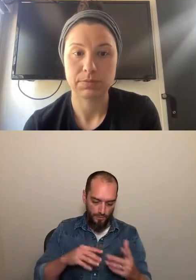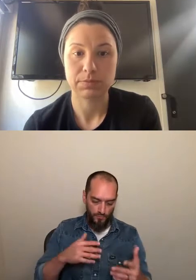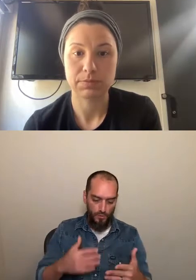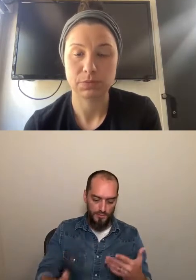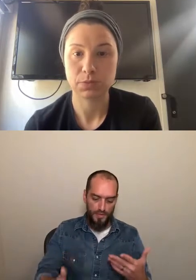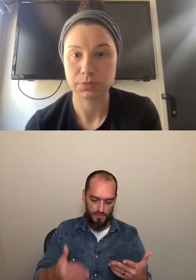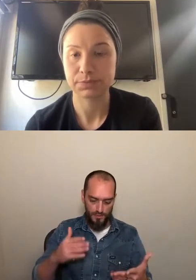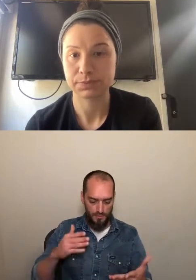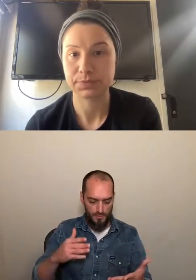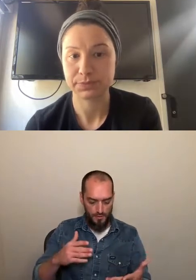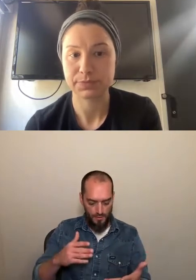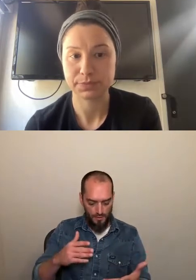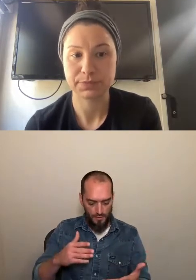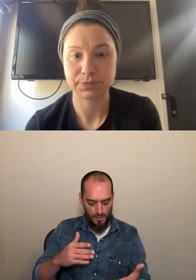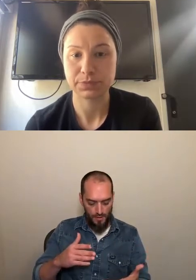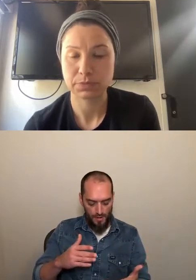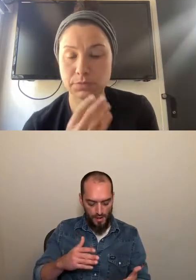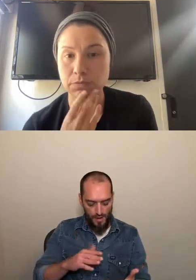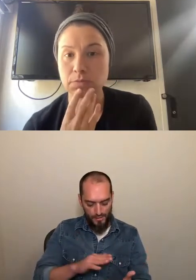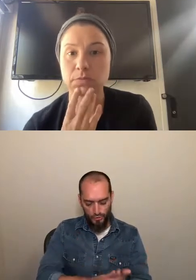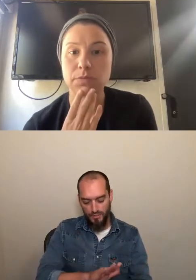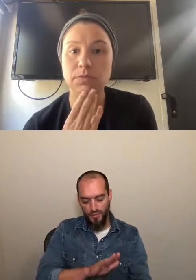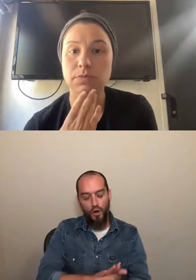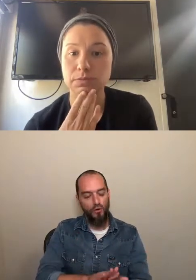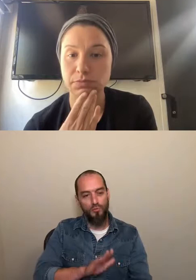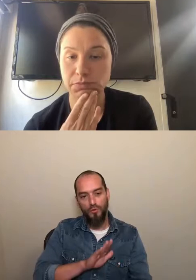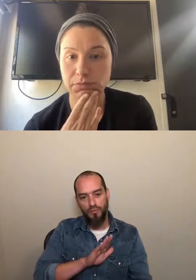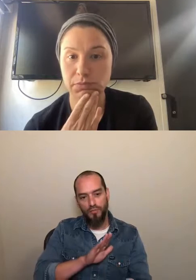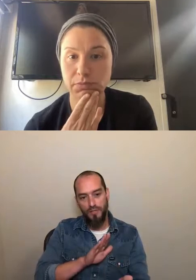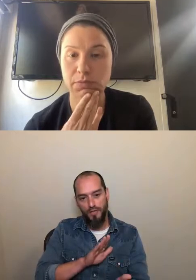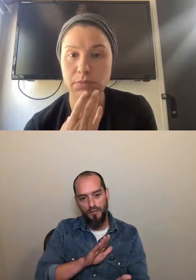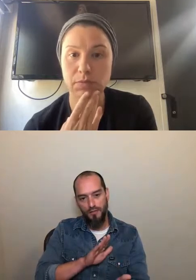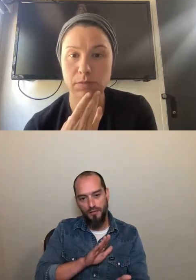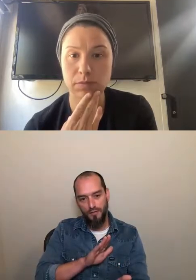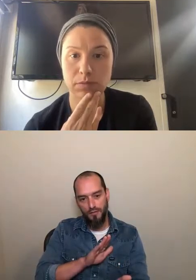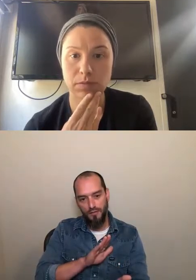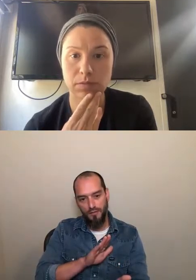So I perform assessments. I address a home or just a